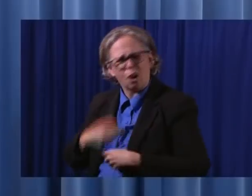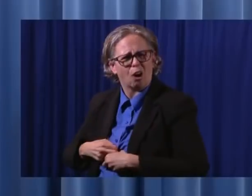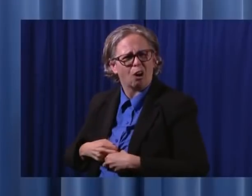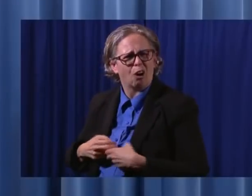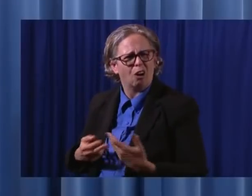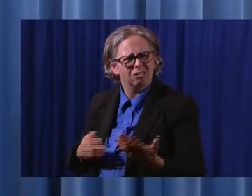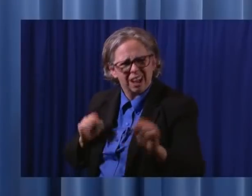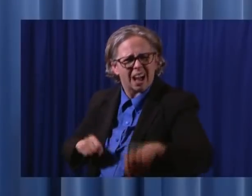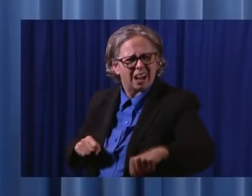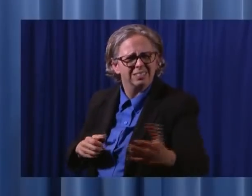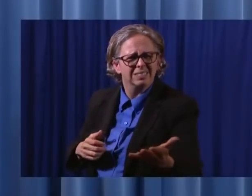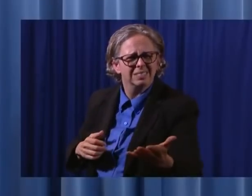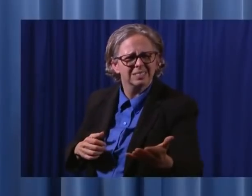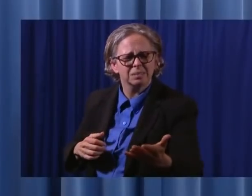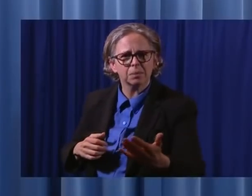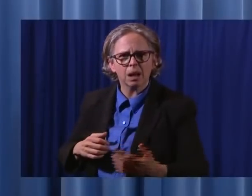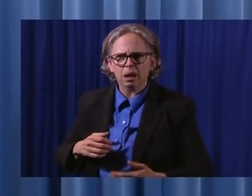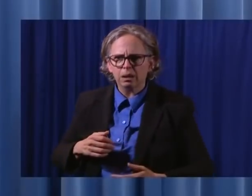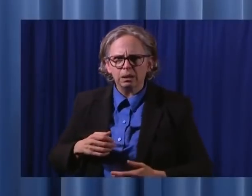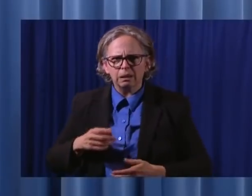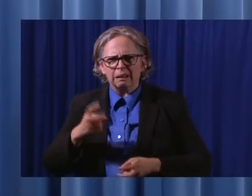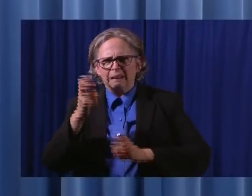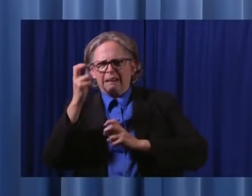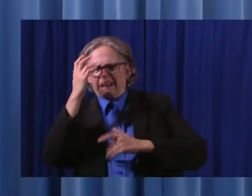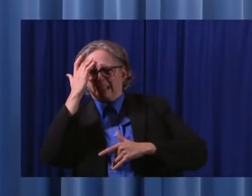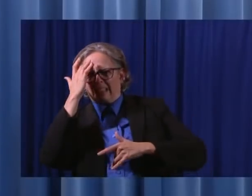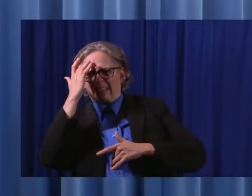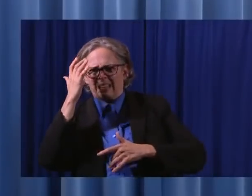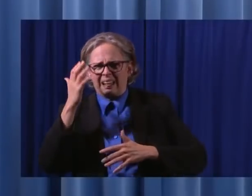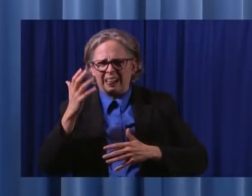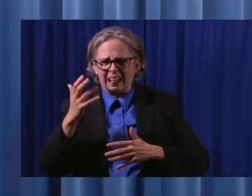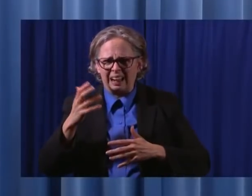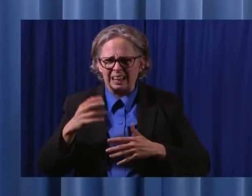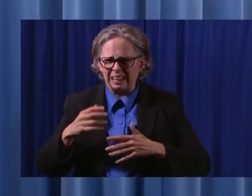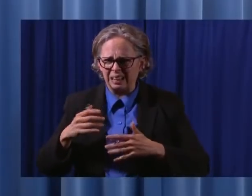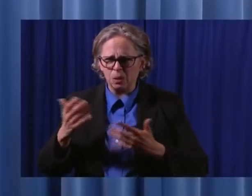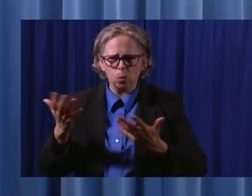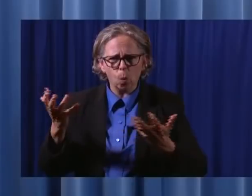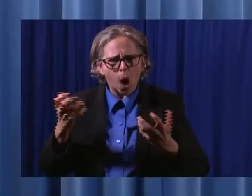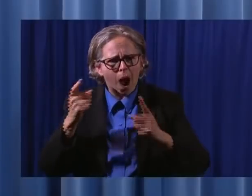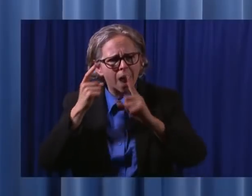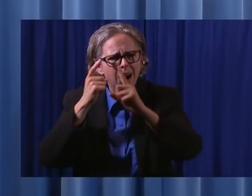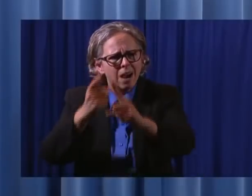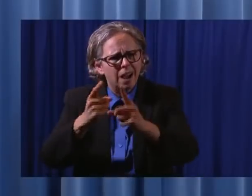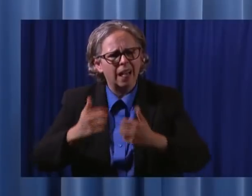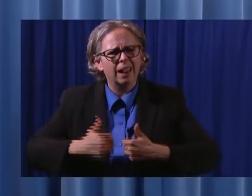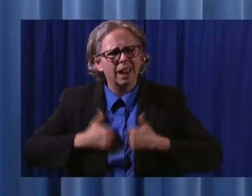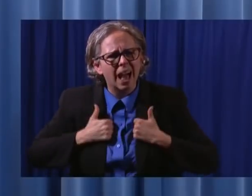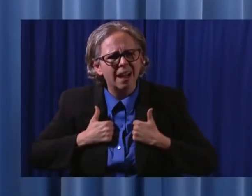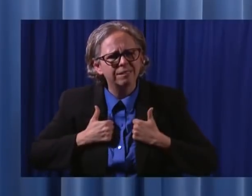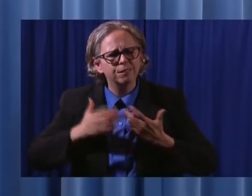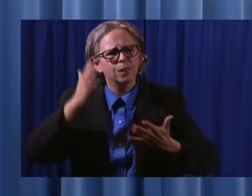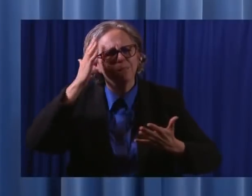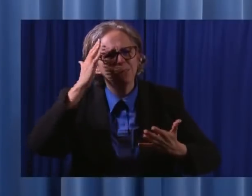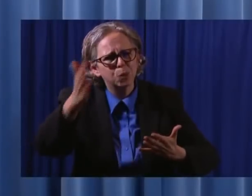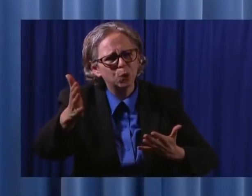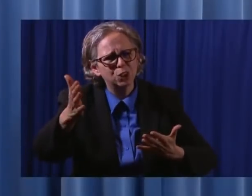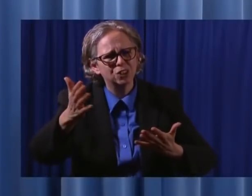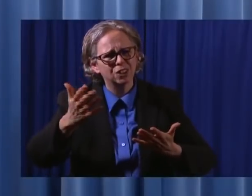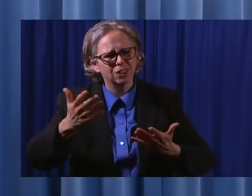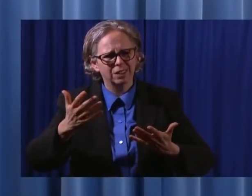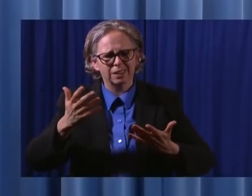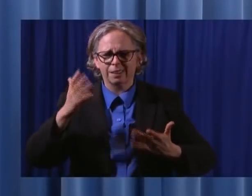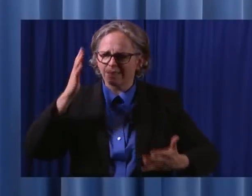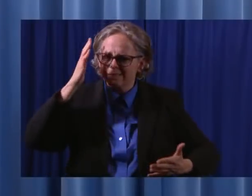what we all want to do is be around for, our grandkids' future birthday parties and future Christmases